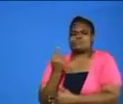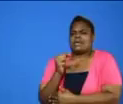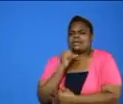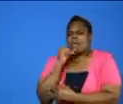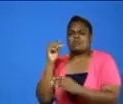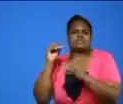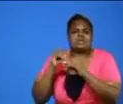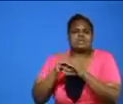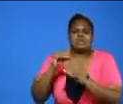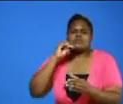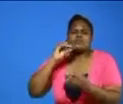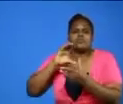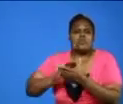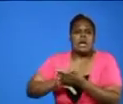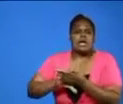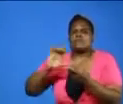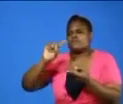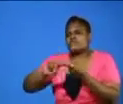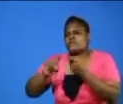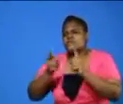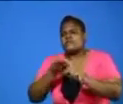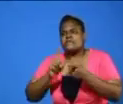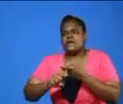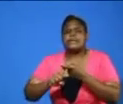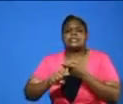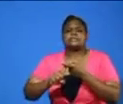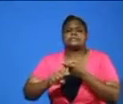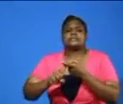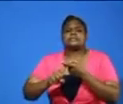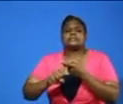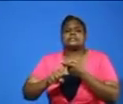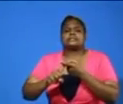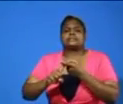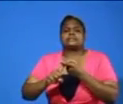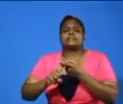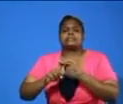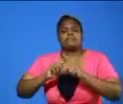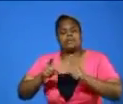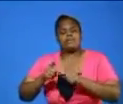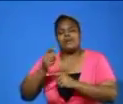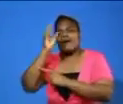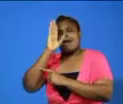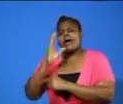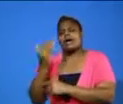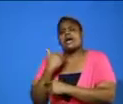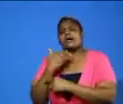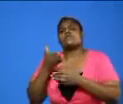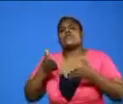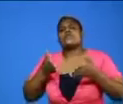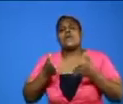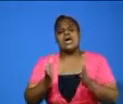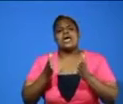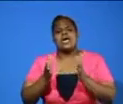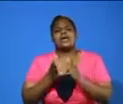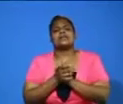But God has a way of communicating to others